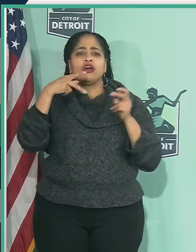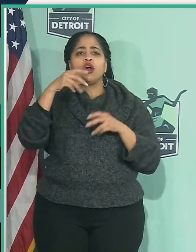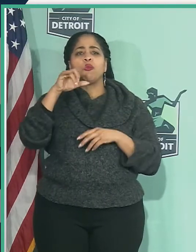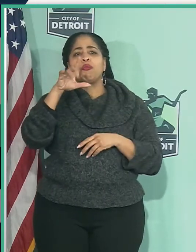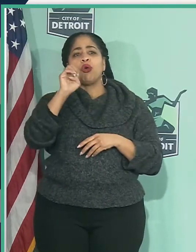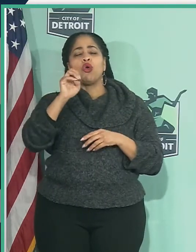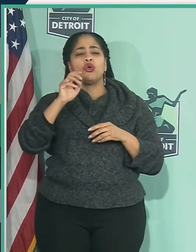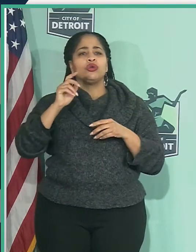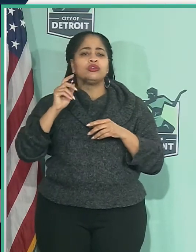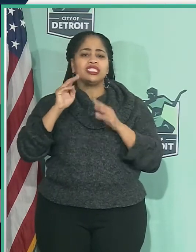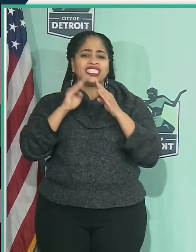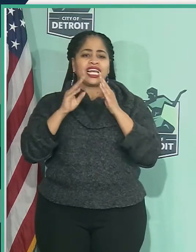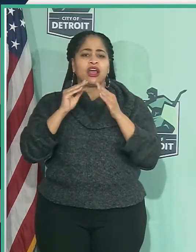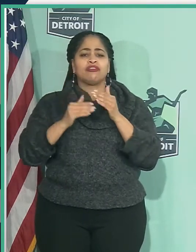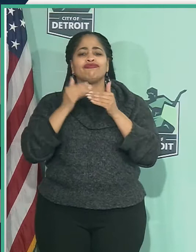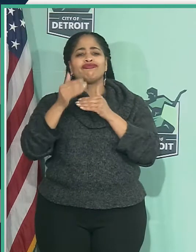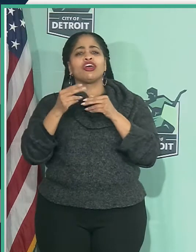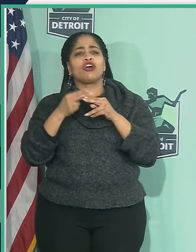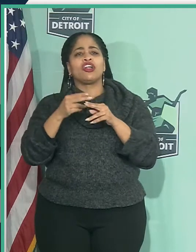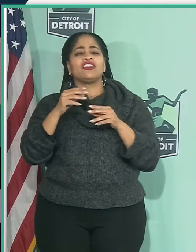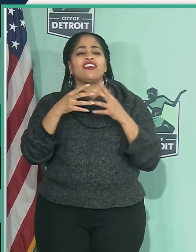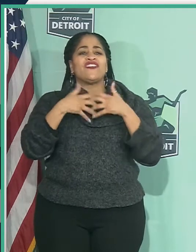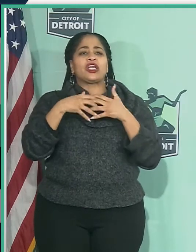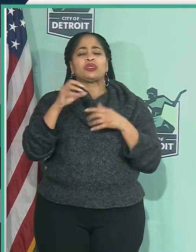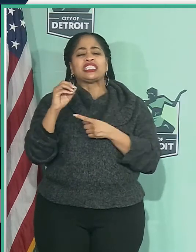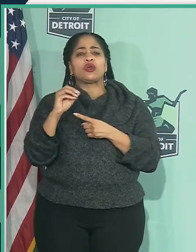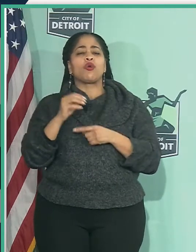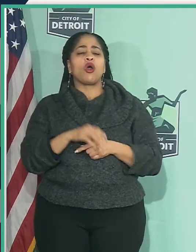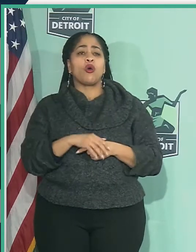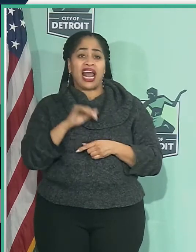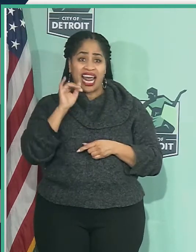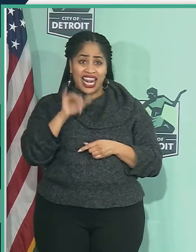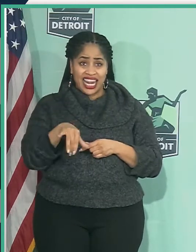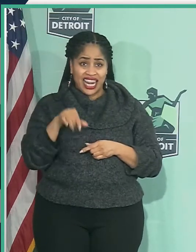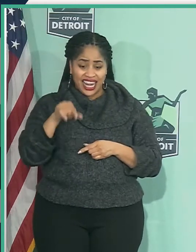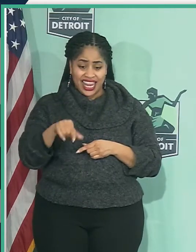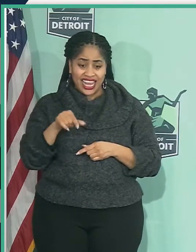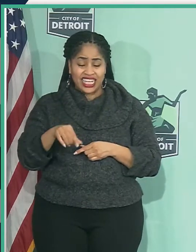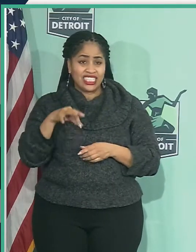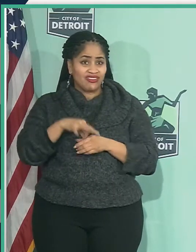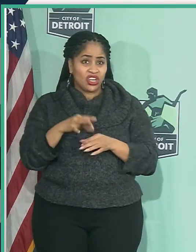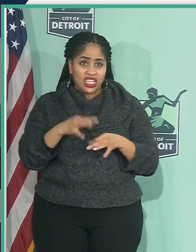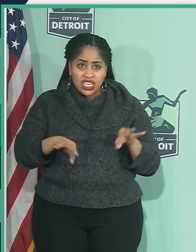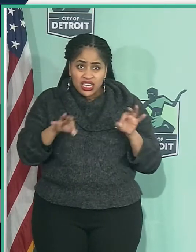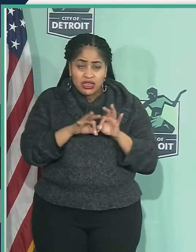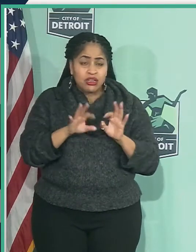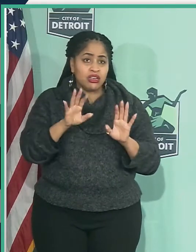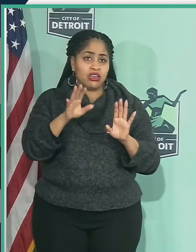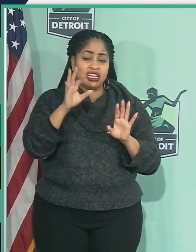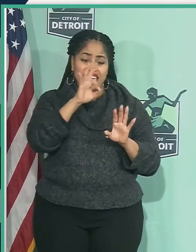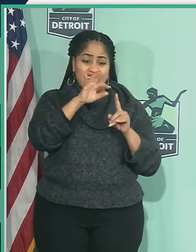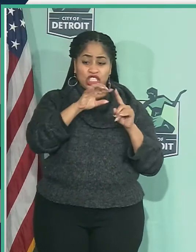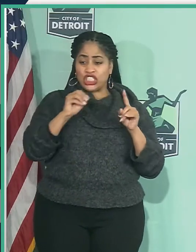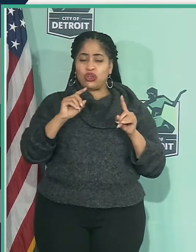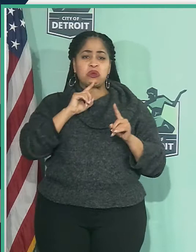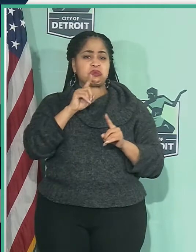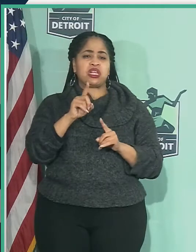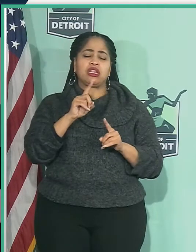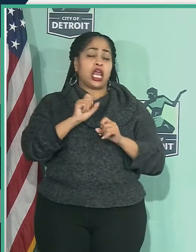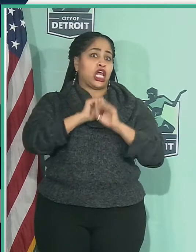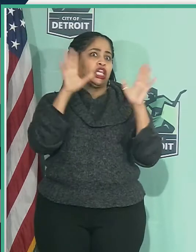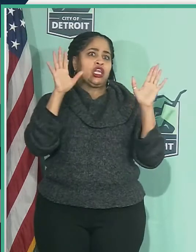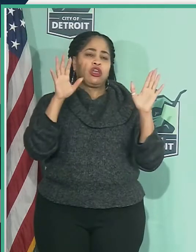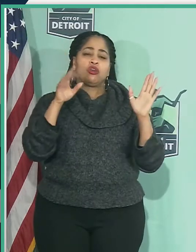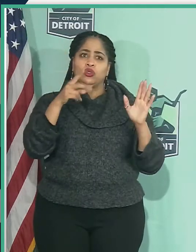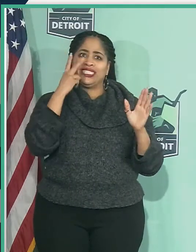generation will be calling Factory Zero. This vote was so important. The fact that it was 9-0 was a major statement, because you've seen